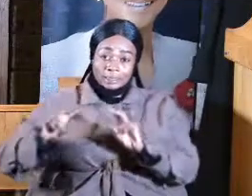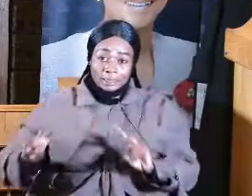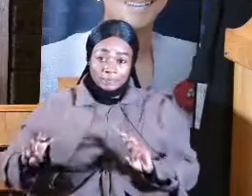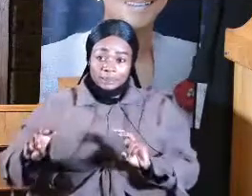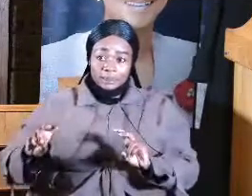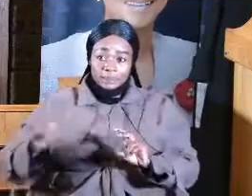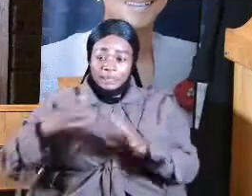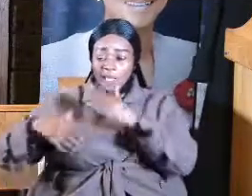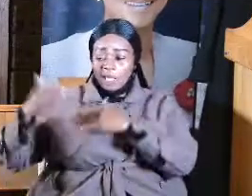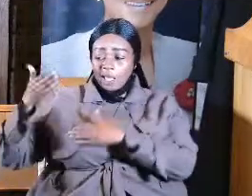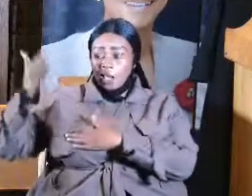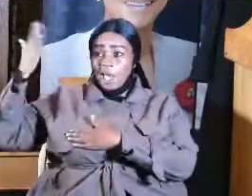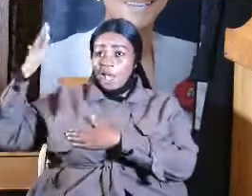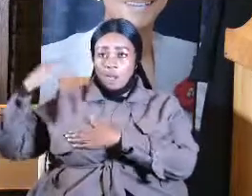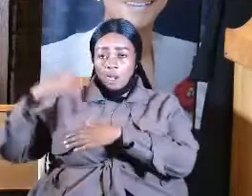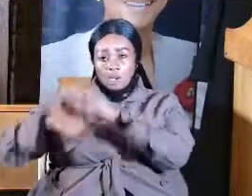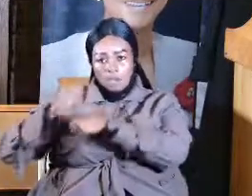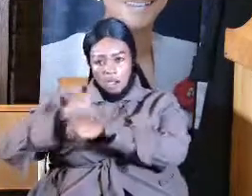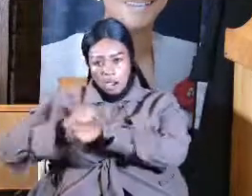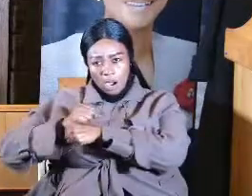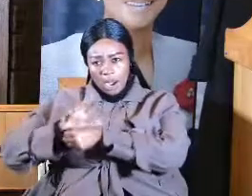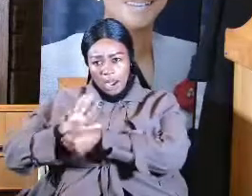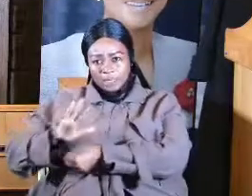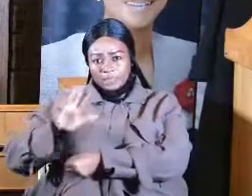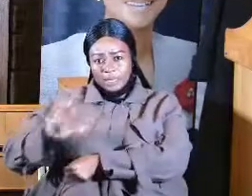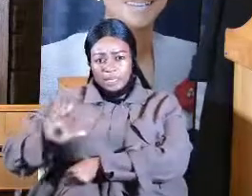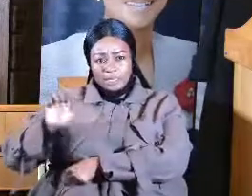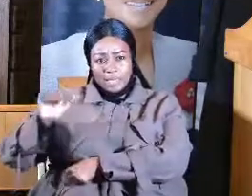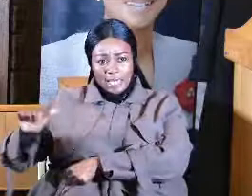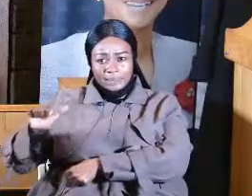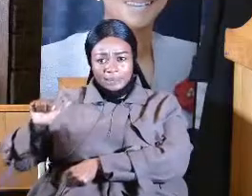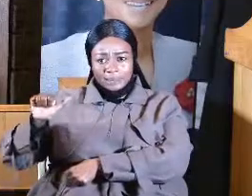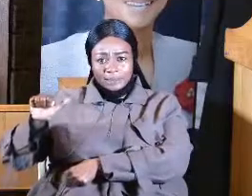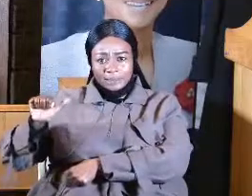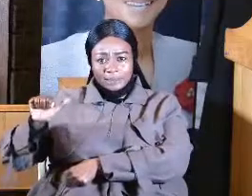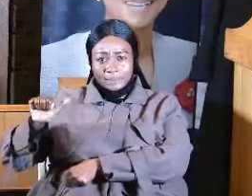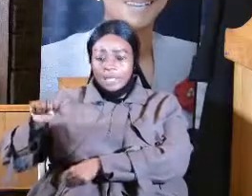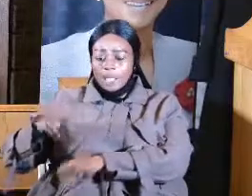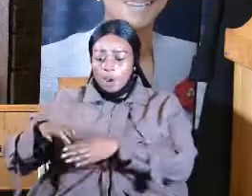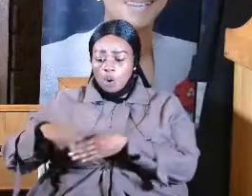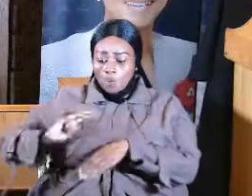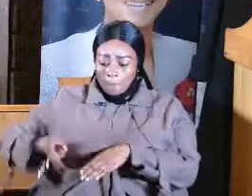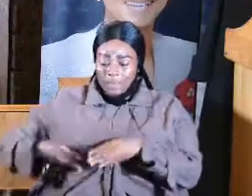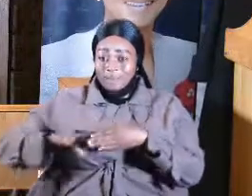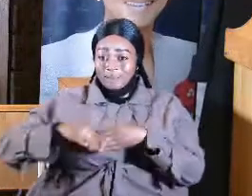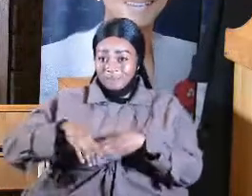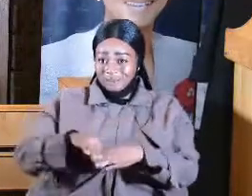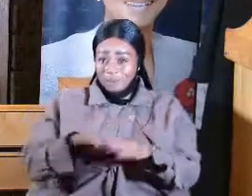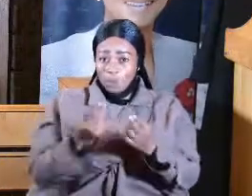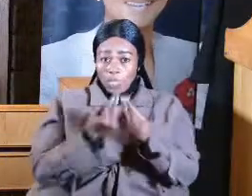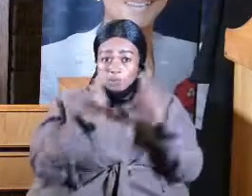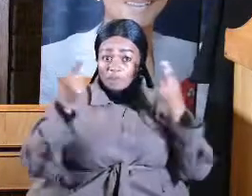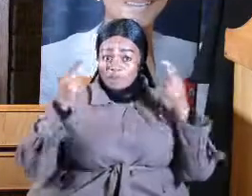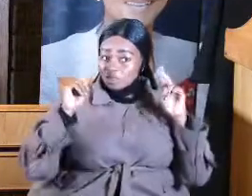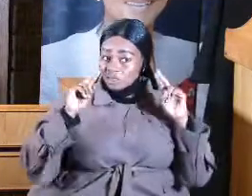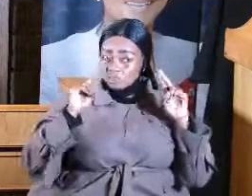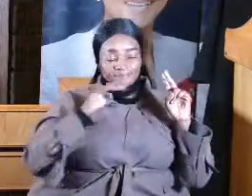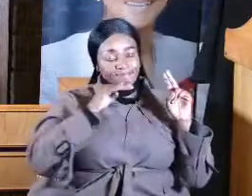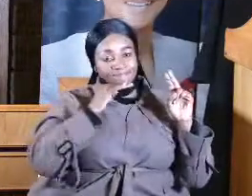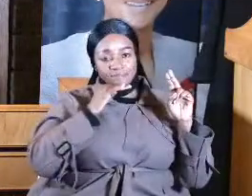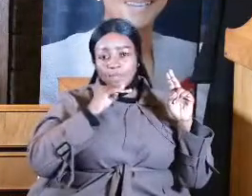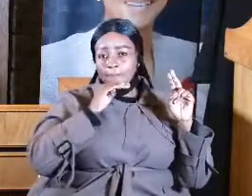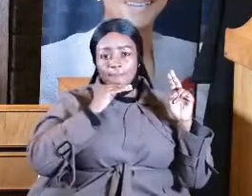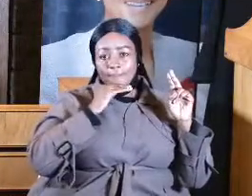from 1986, in terms of women in leadership in tertiary institution, we are still not doing very